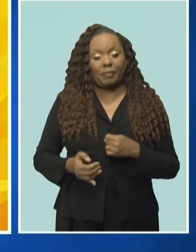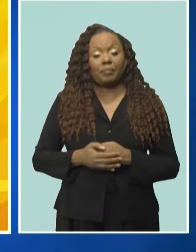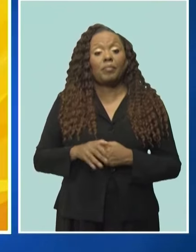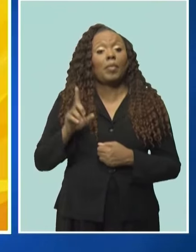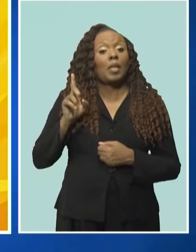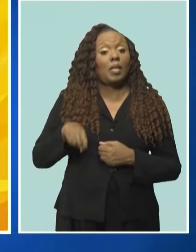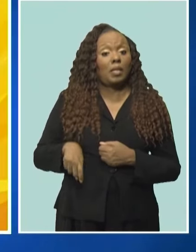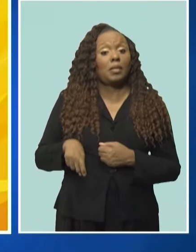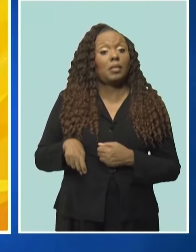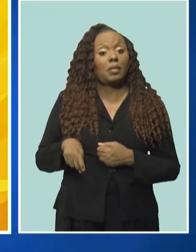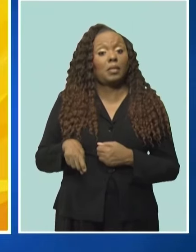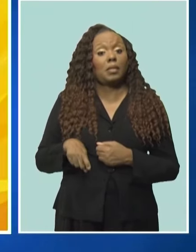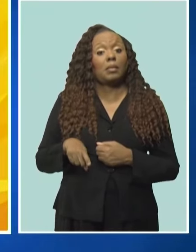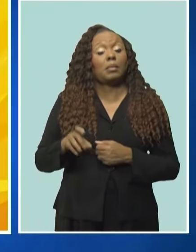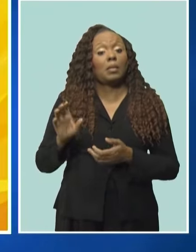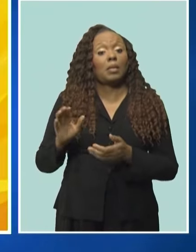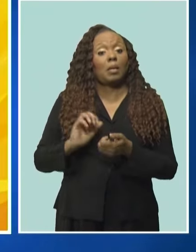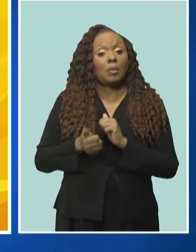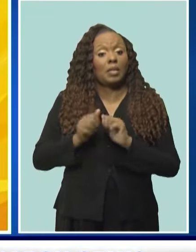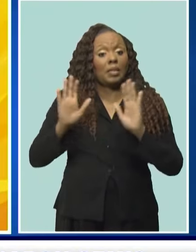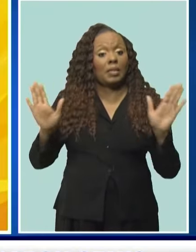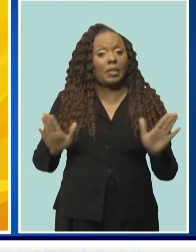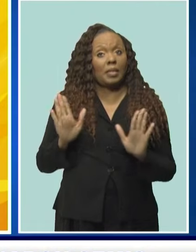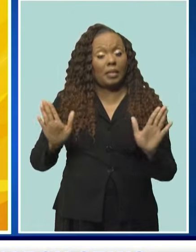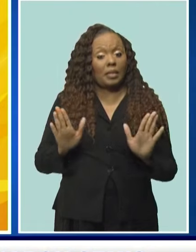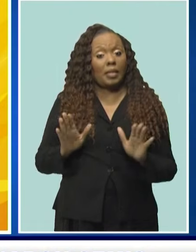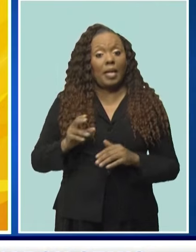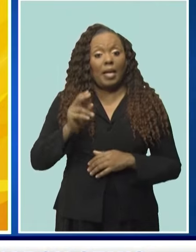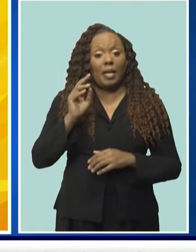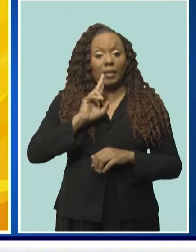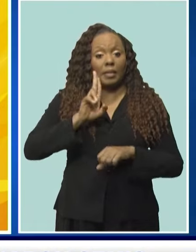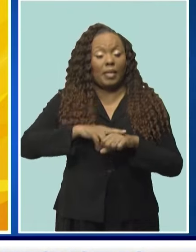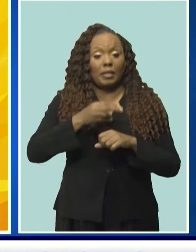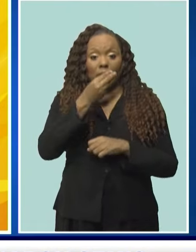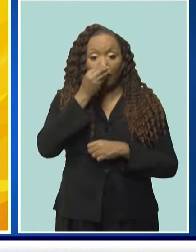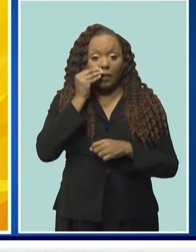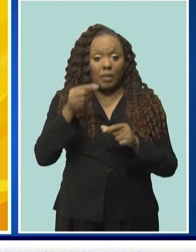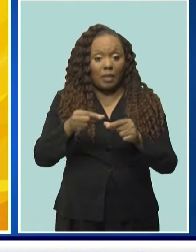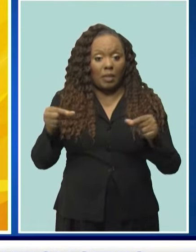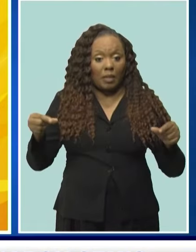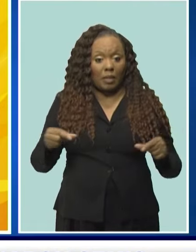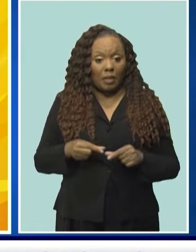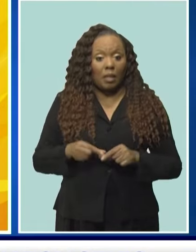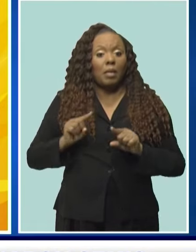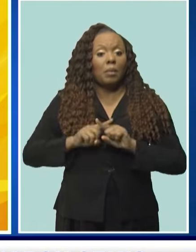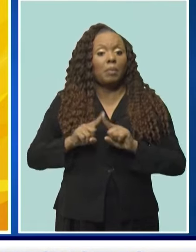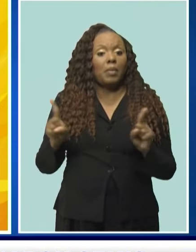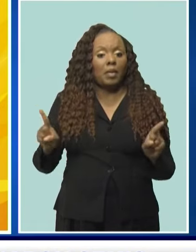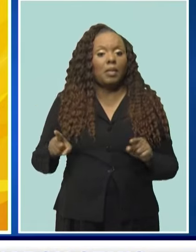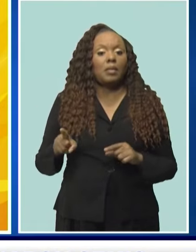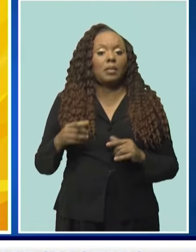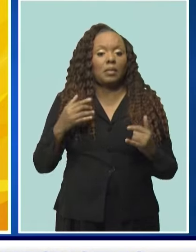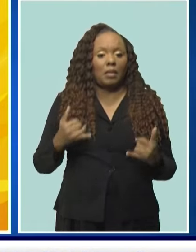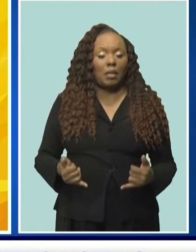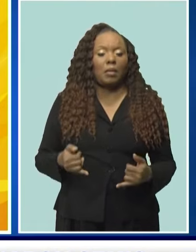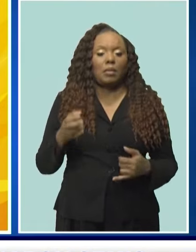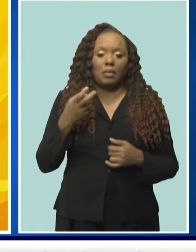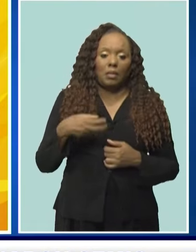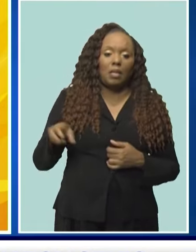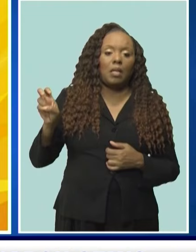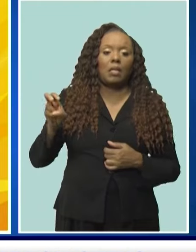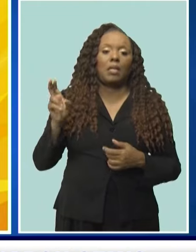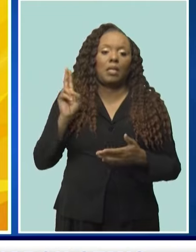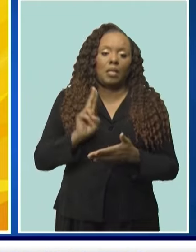at the National Botanical Gardens. However, Cultural Officer, Music Education at the National Cultural Foundation, Kevin Moore, says